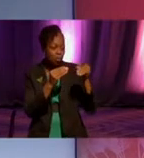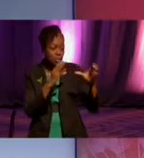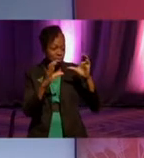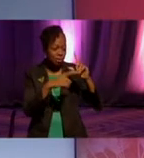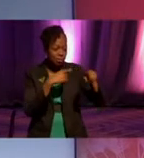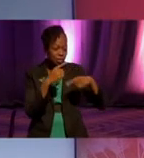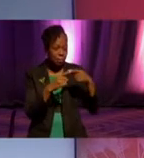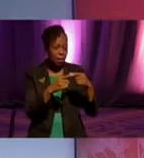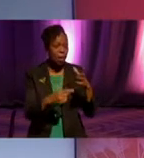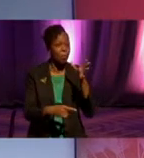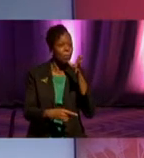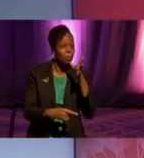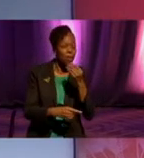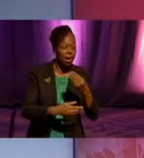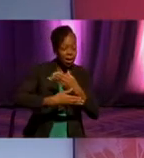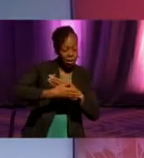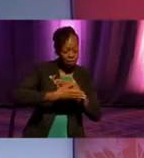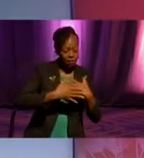infant health?